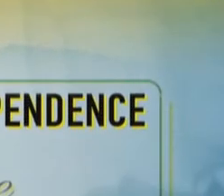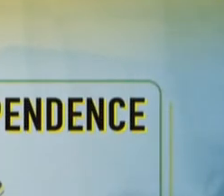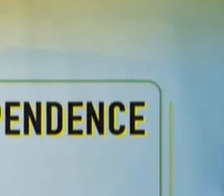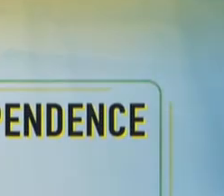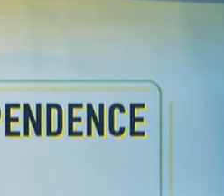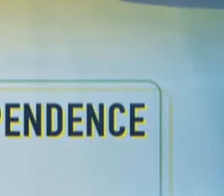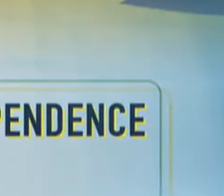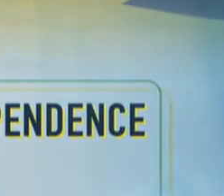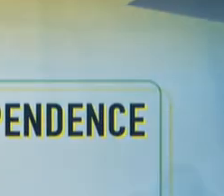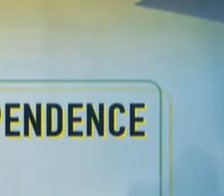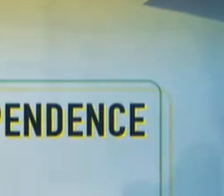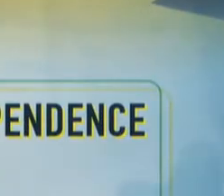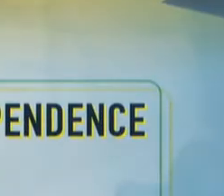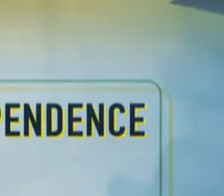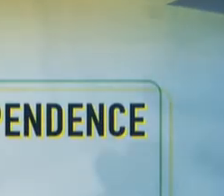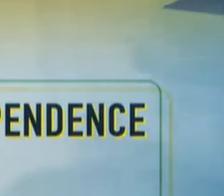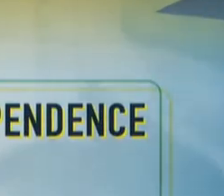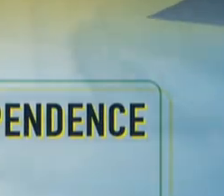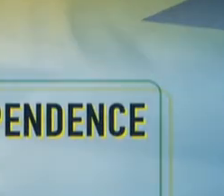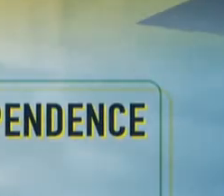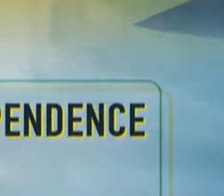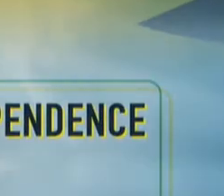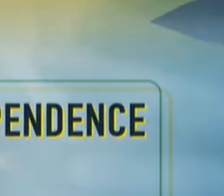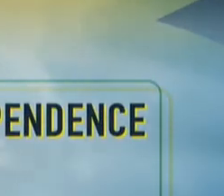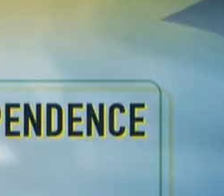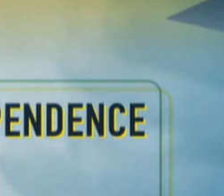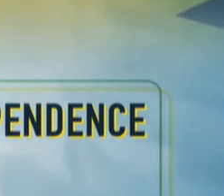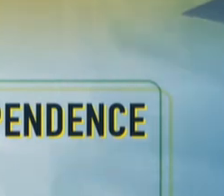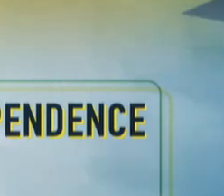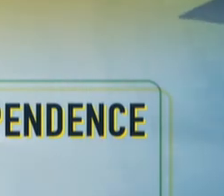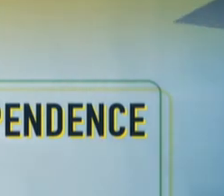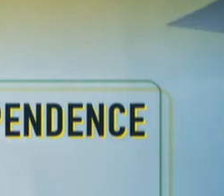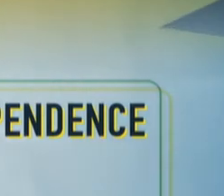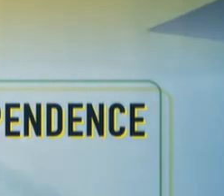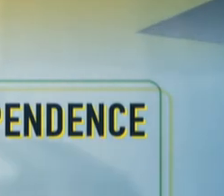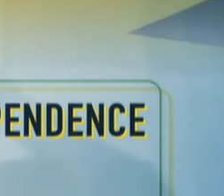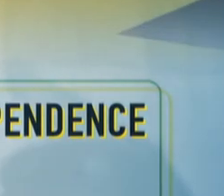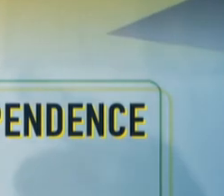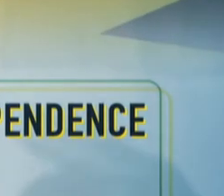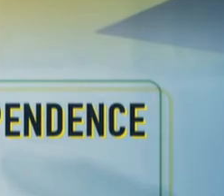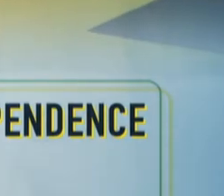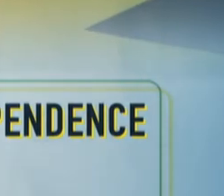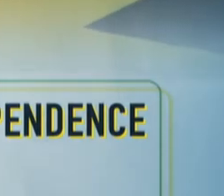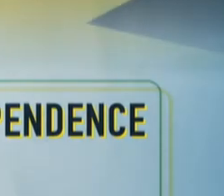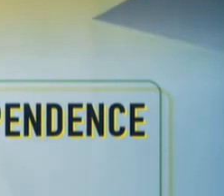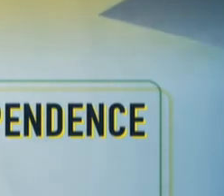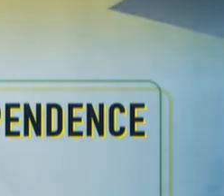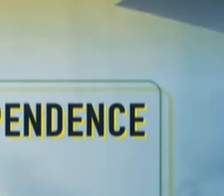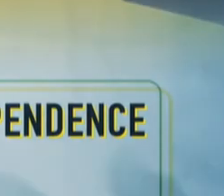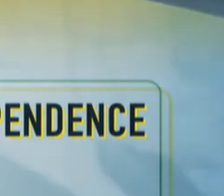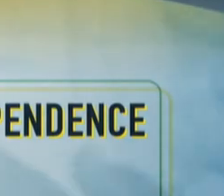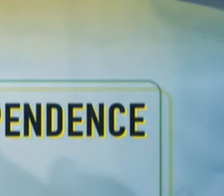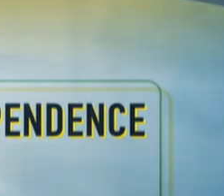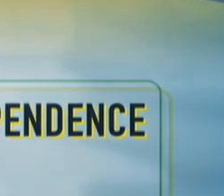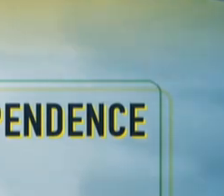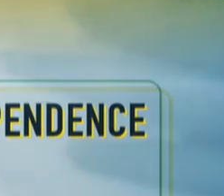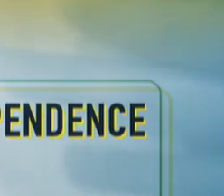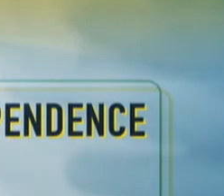Let it rain on me. Let it rain on me.